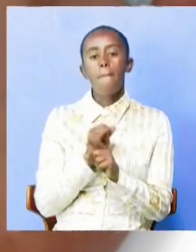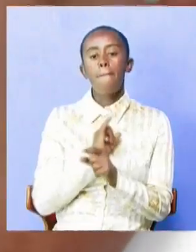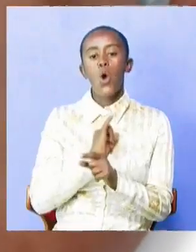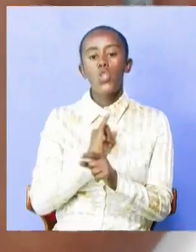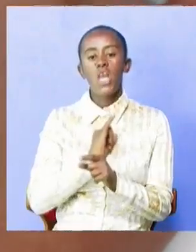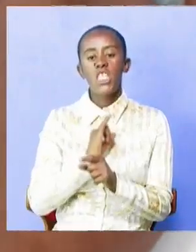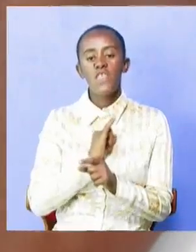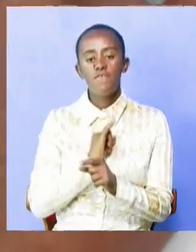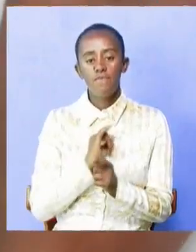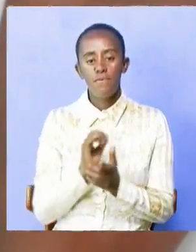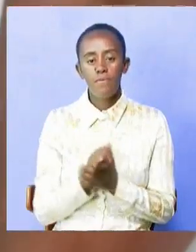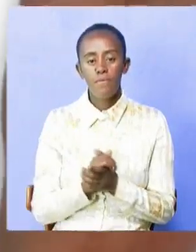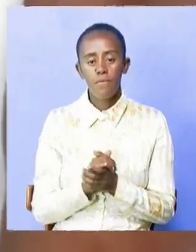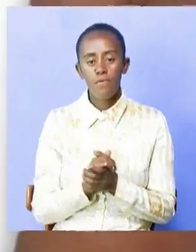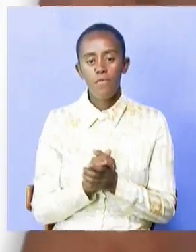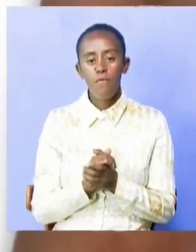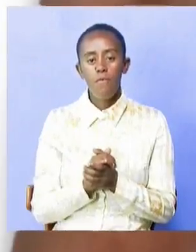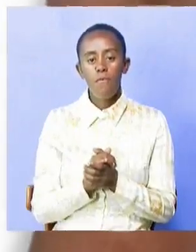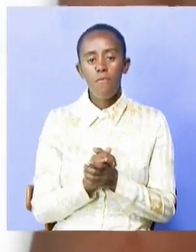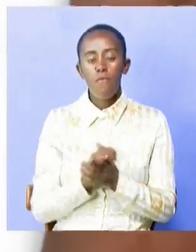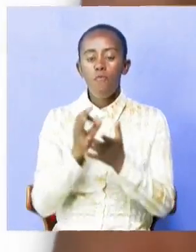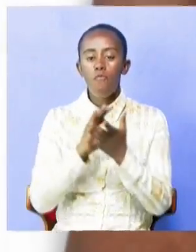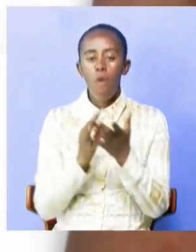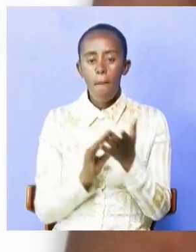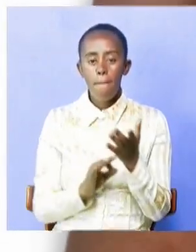possessive form.